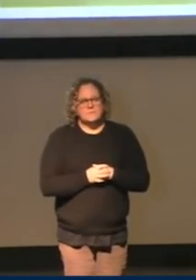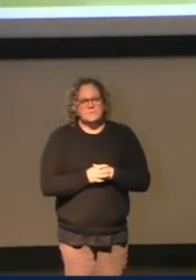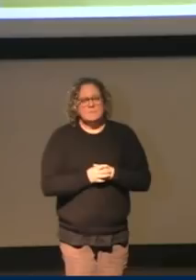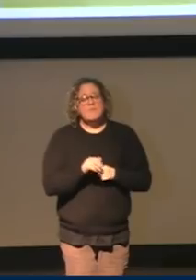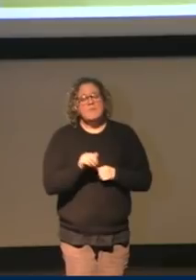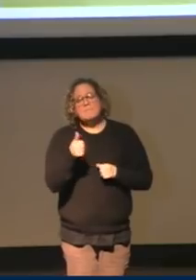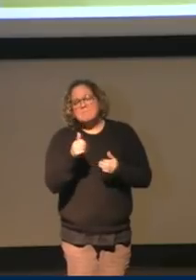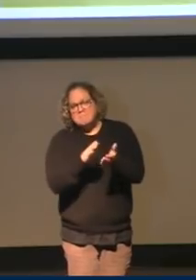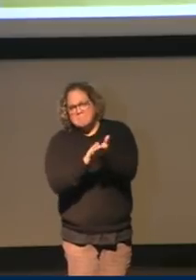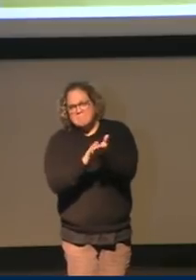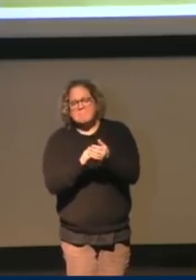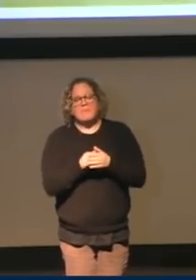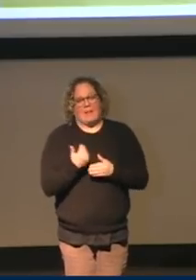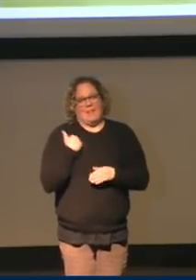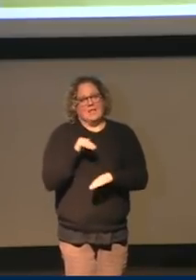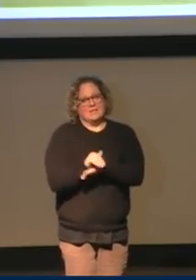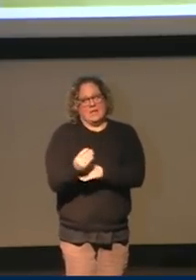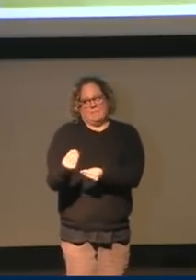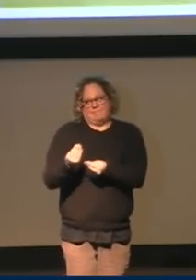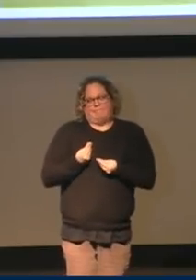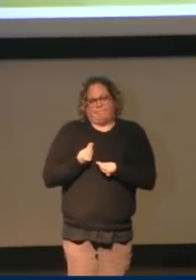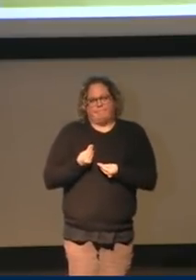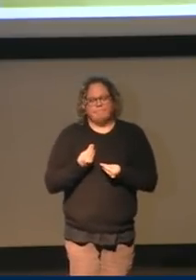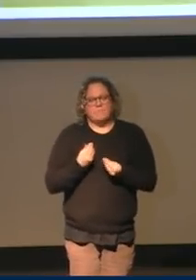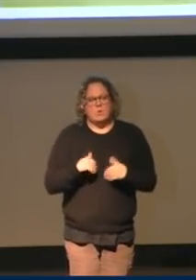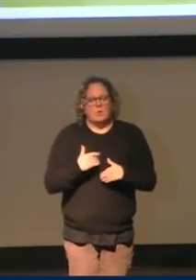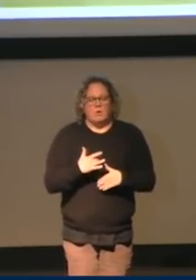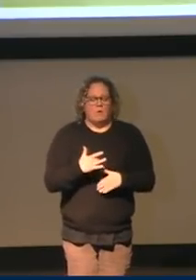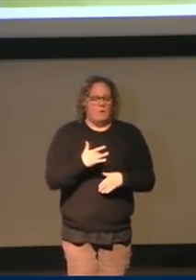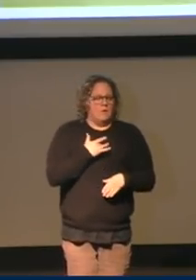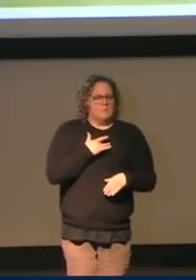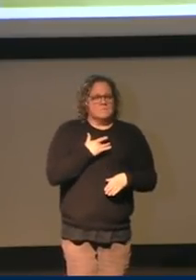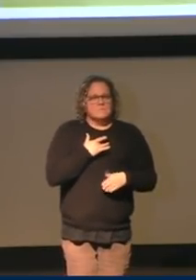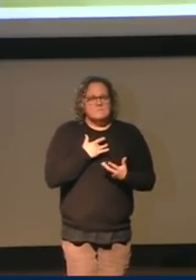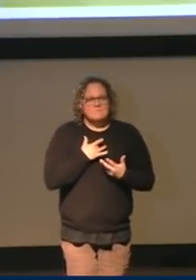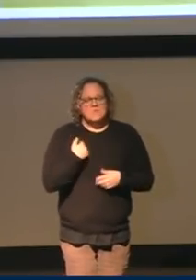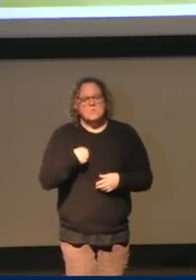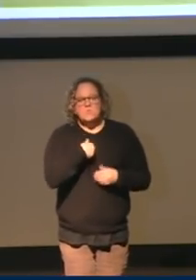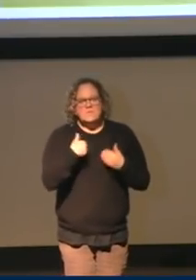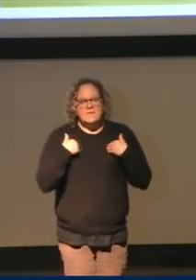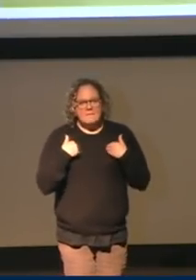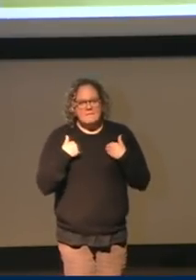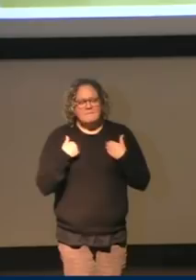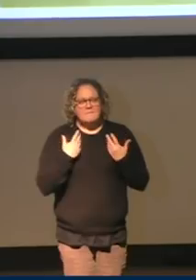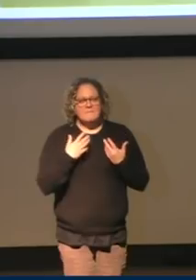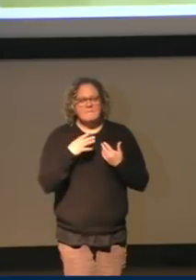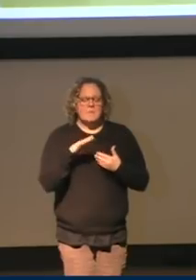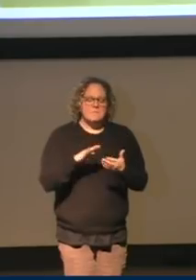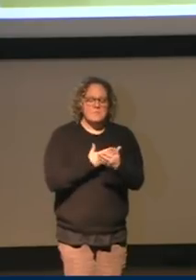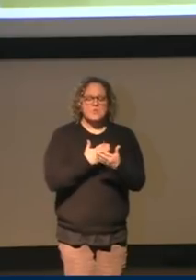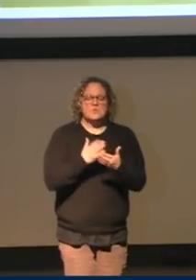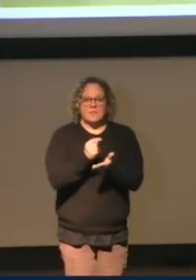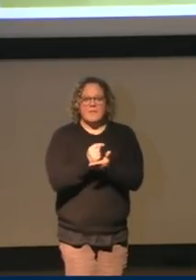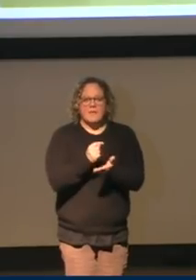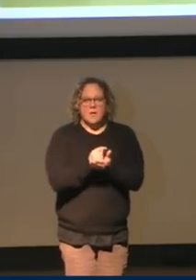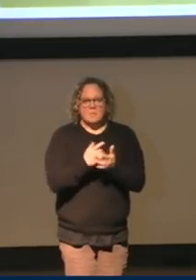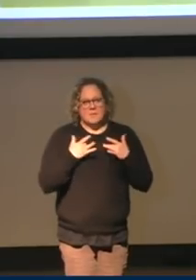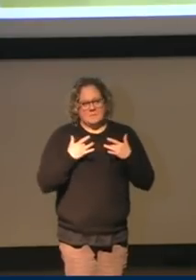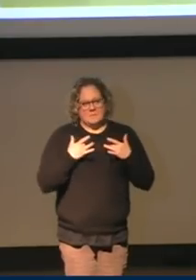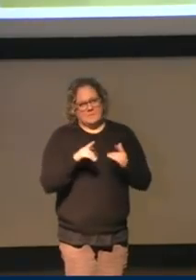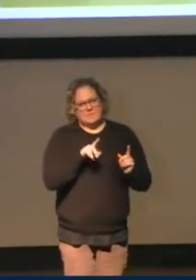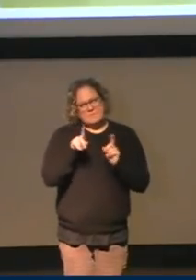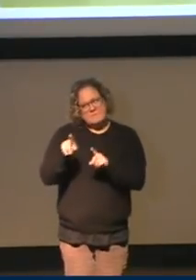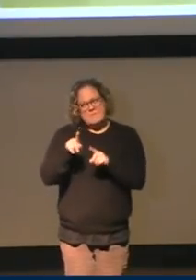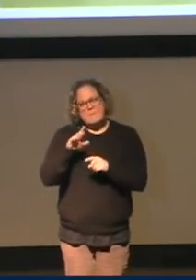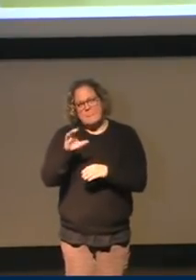This one I just got last night, and it kind of just warmed my heart. We have music therapy, and they're often in the cancer